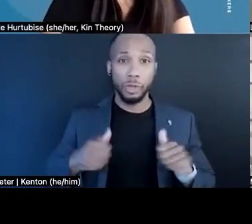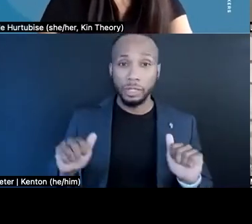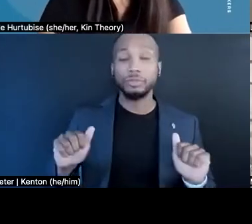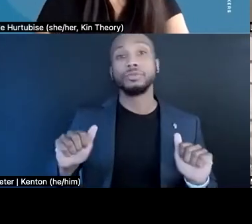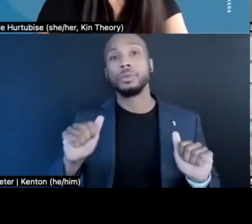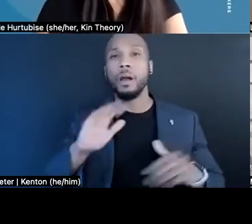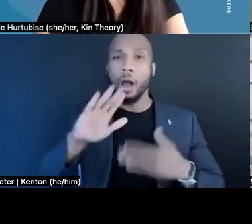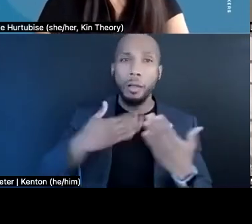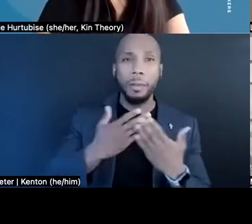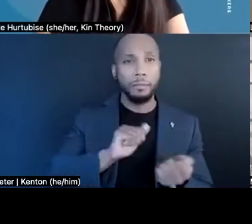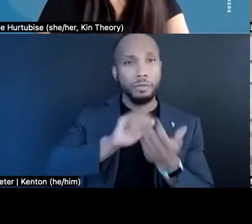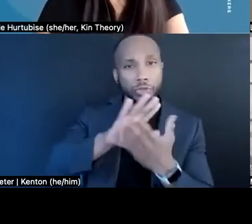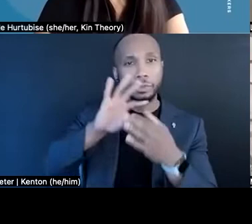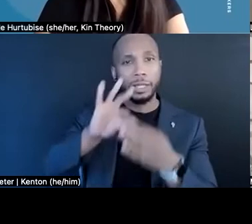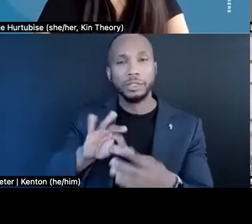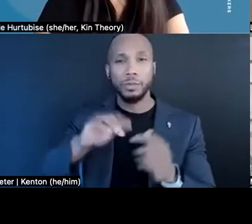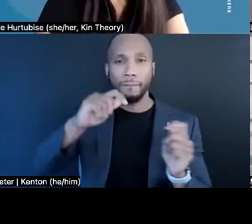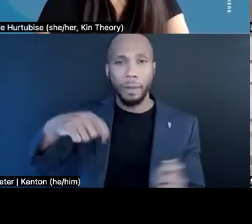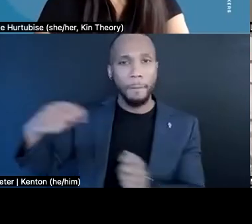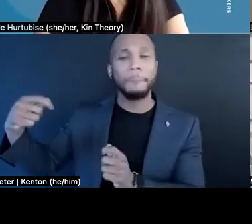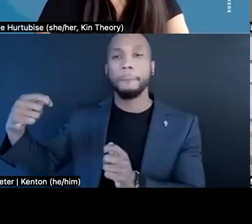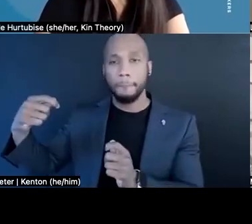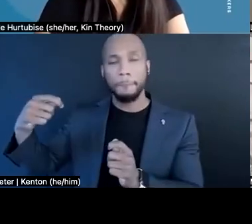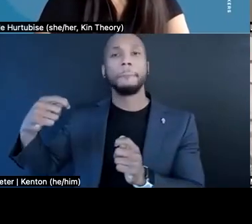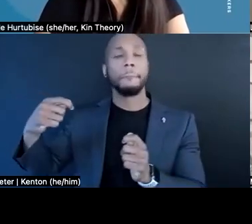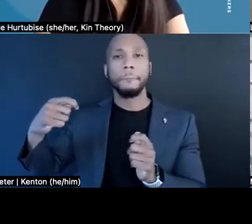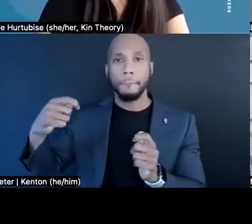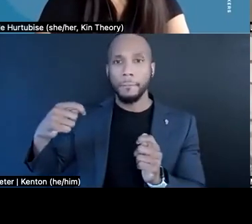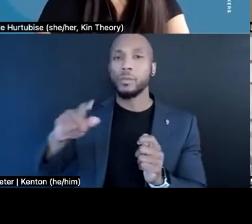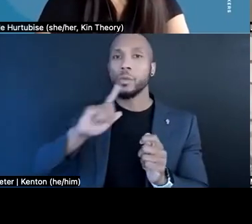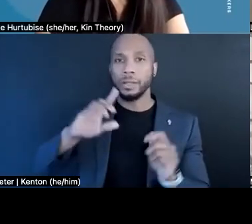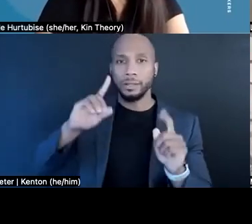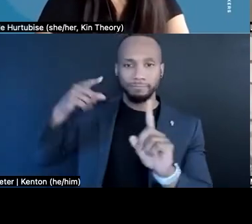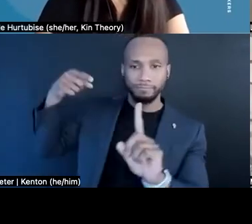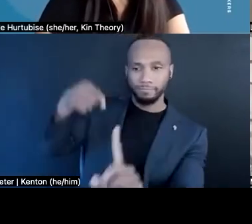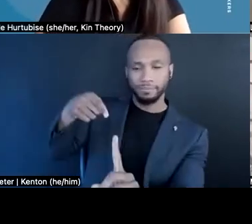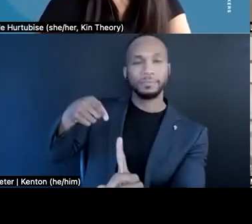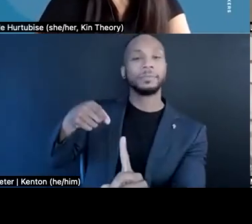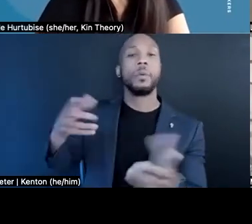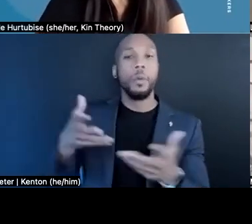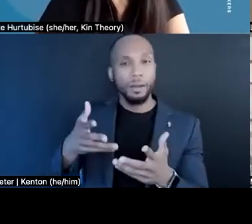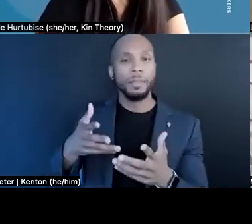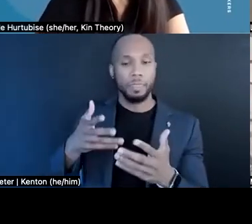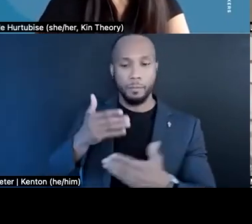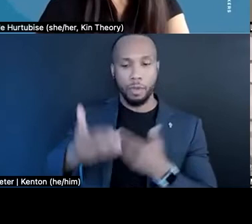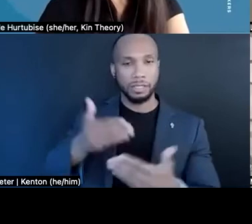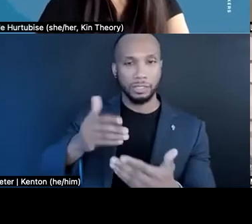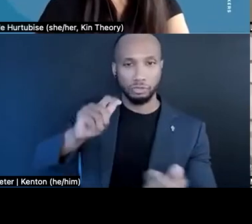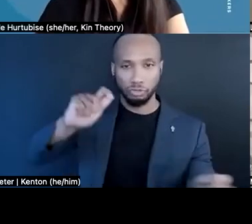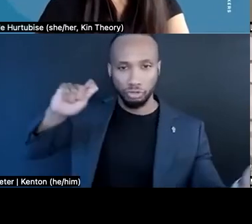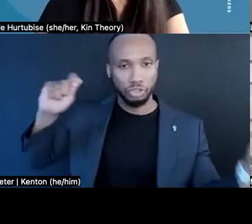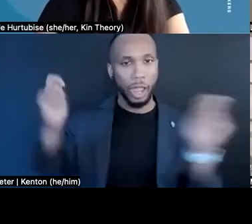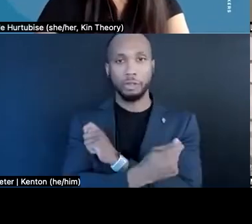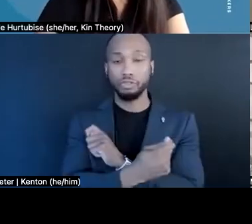approaches in film with an eye towards the process, changing that process and